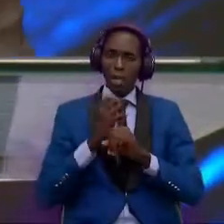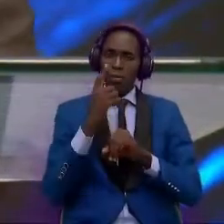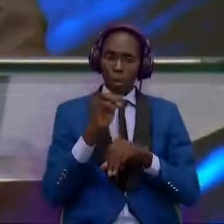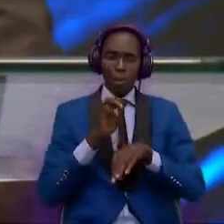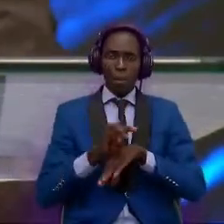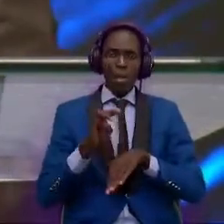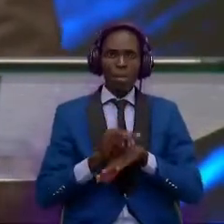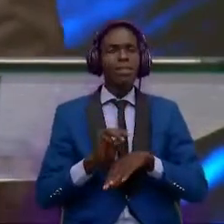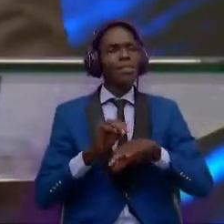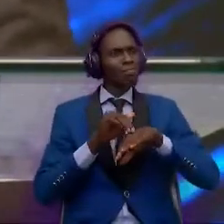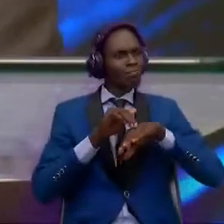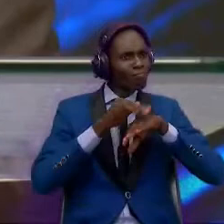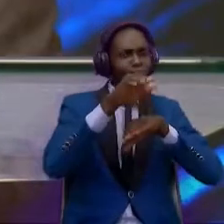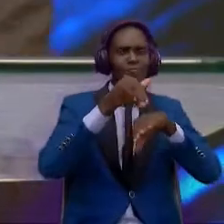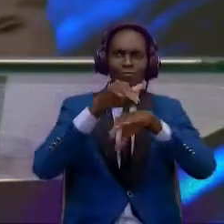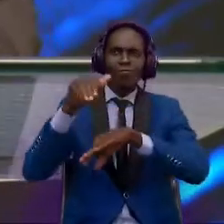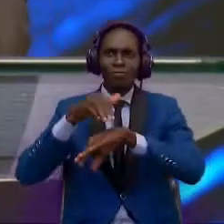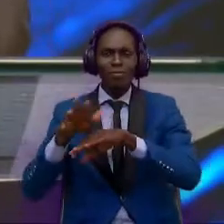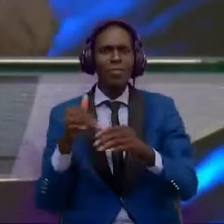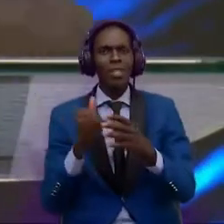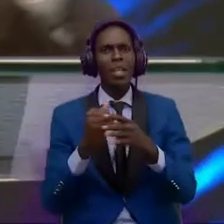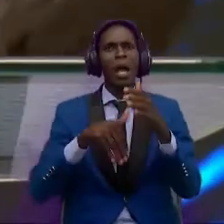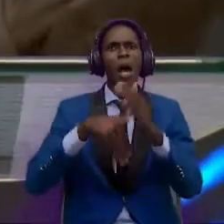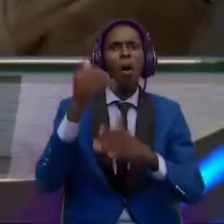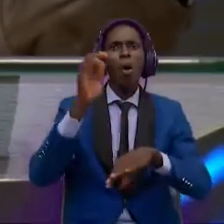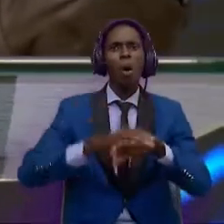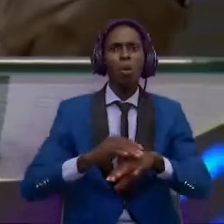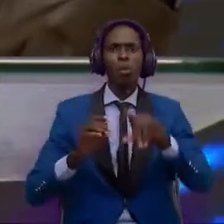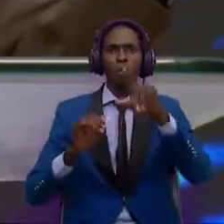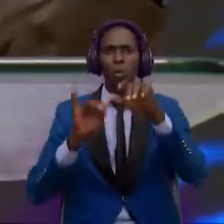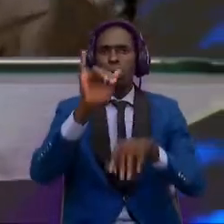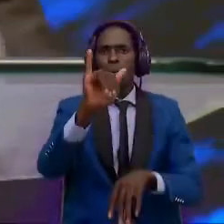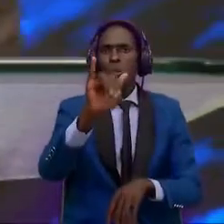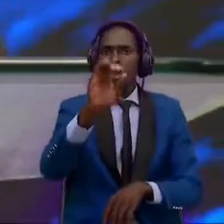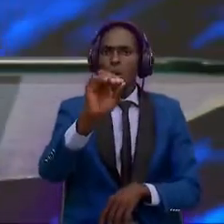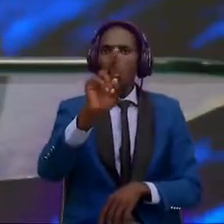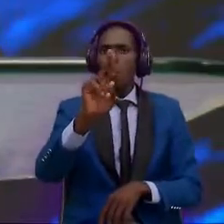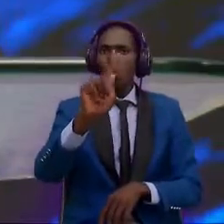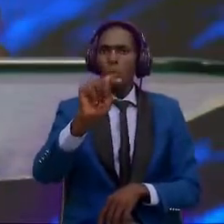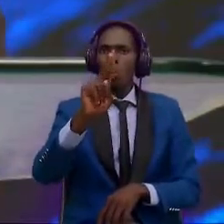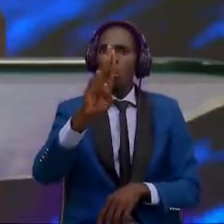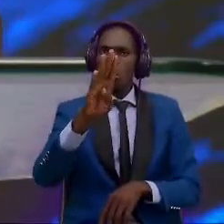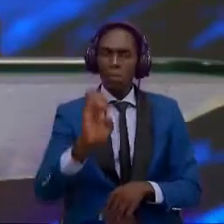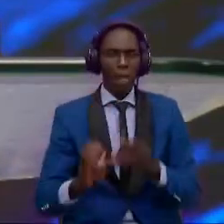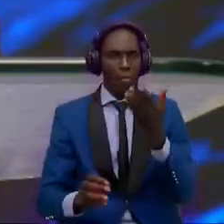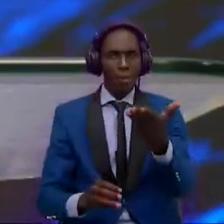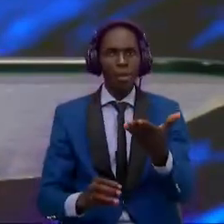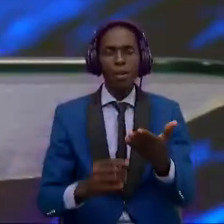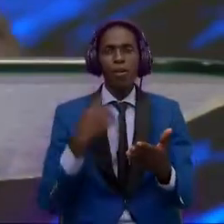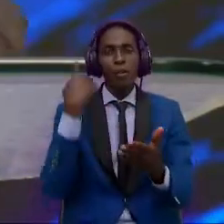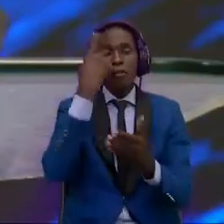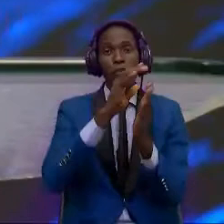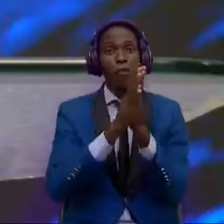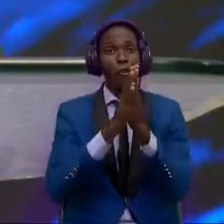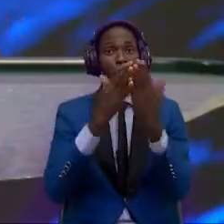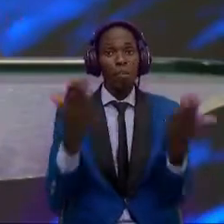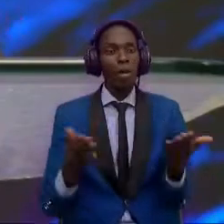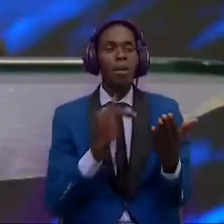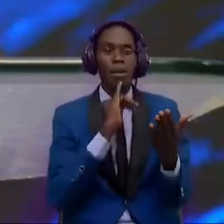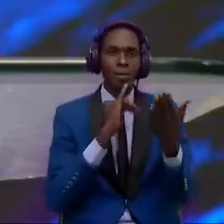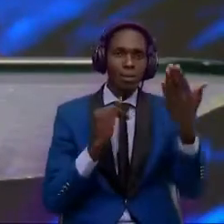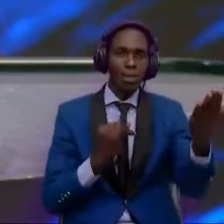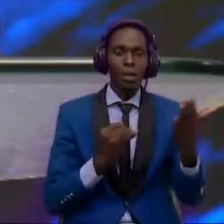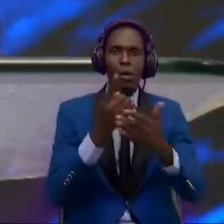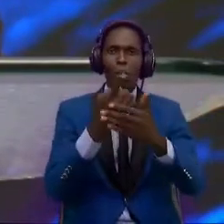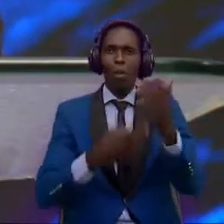They're available on the YouTube. It's available now for everyone. You can reach people here in your country. You can reach